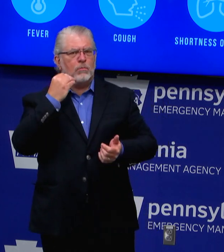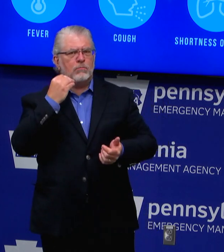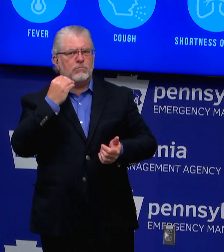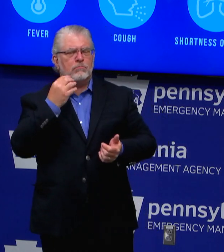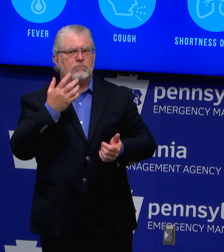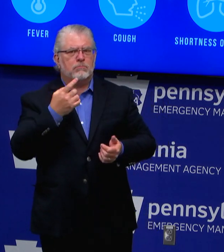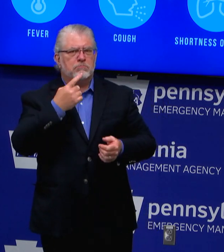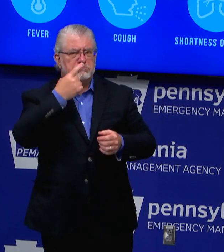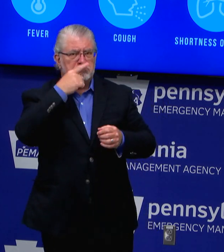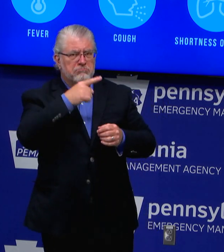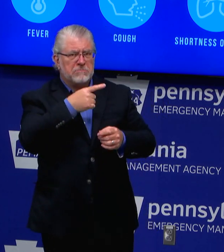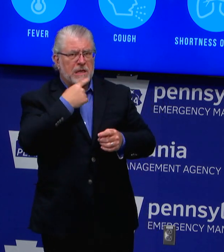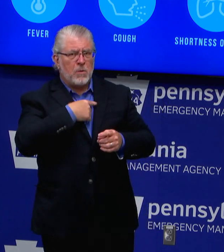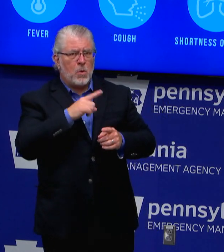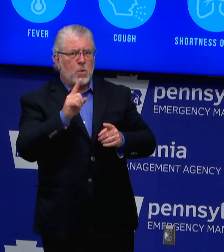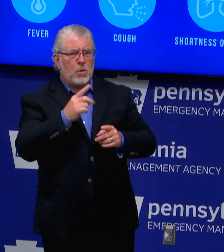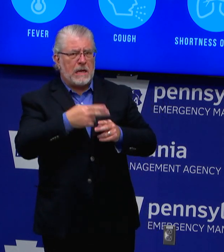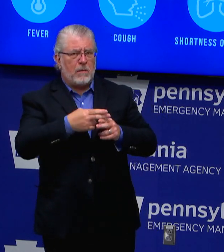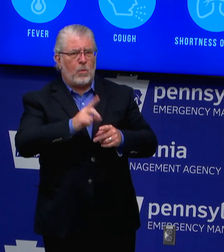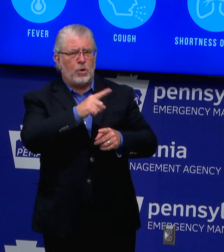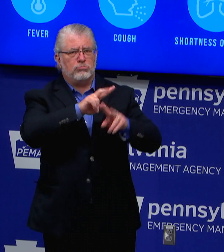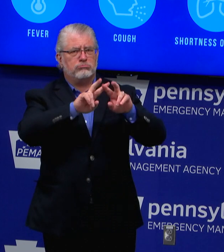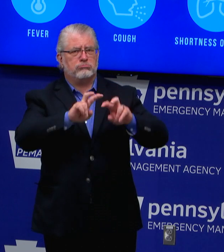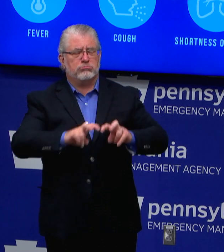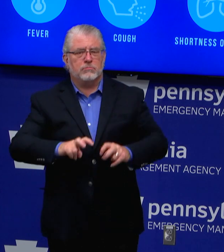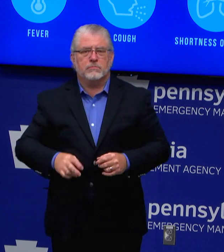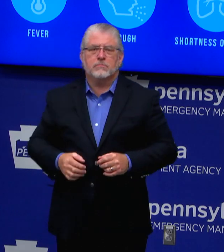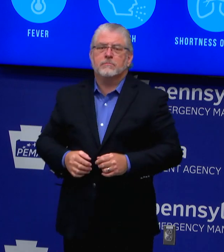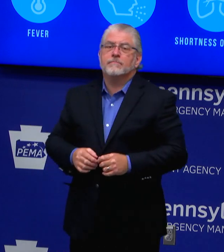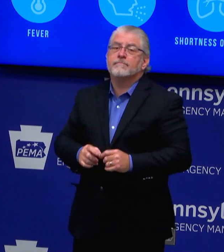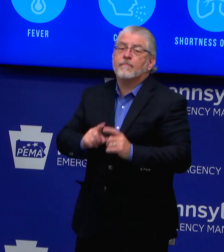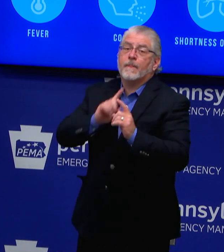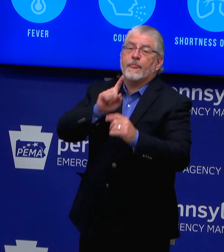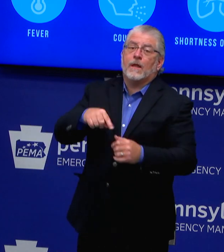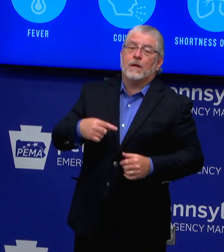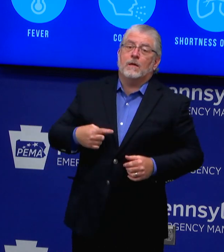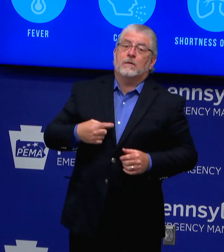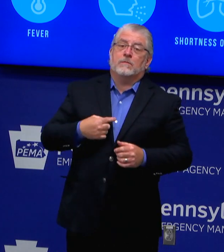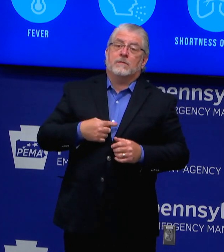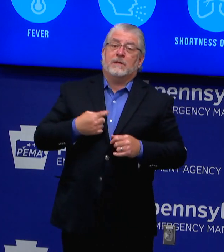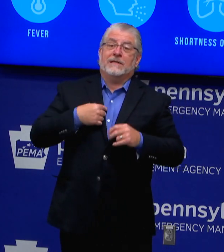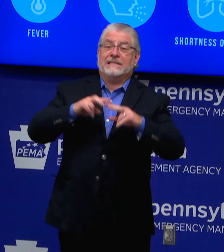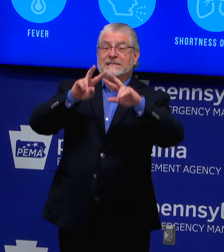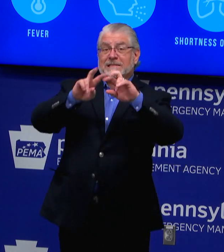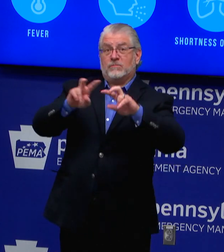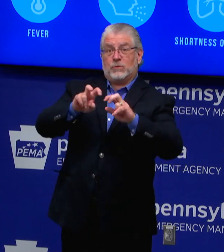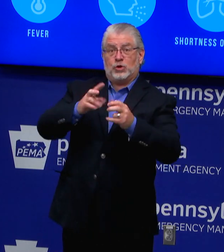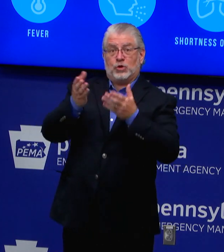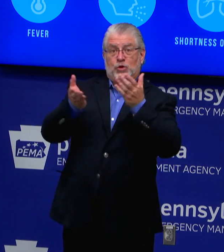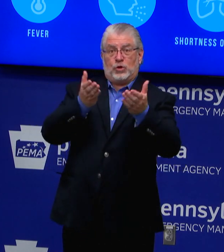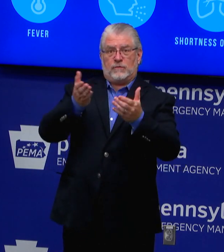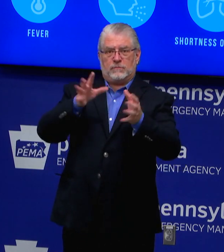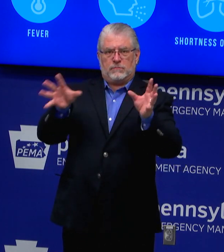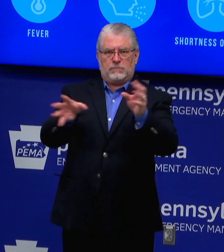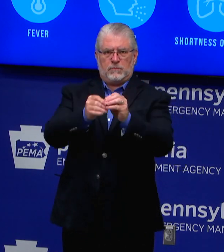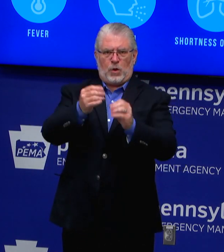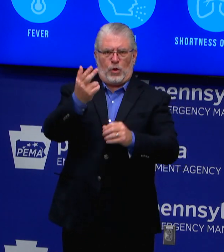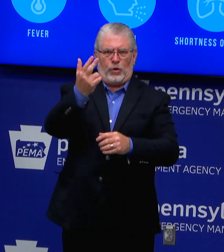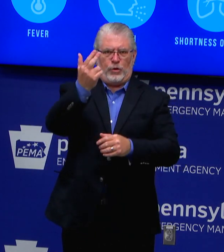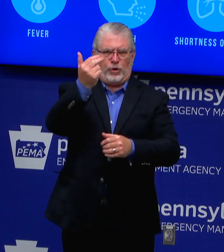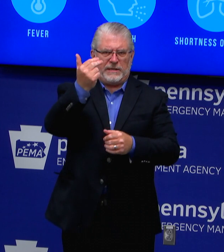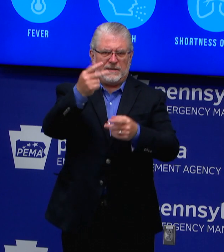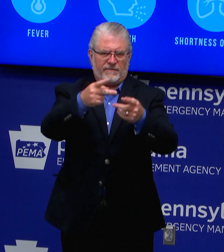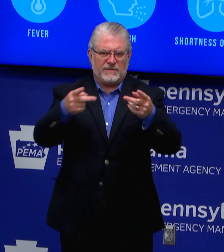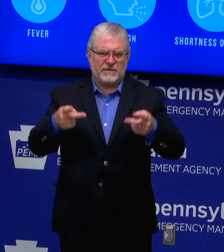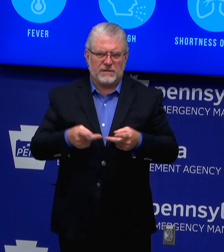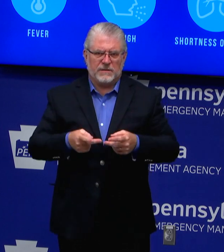As I had mentioned, we provided assessment services at up to 13 facilities and provided staffing